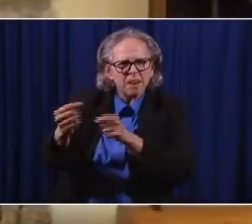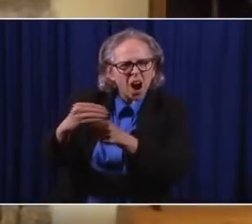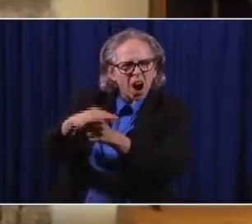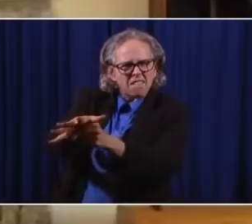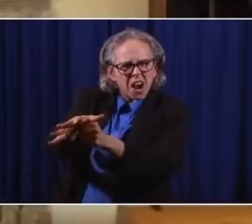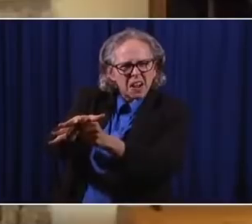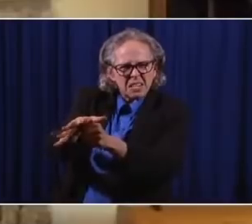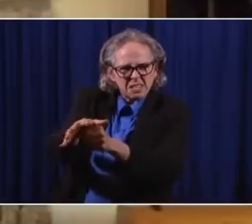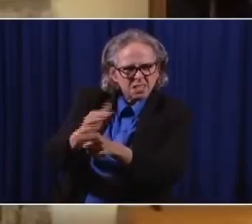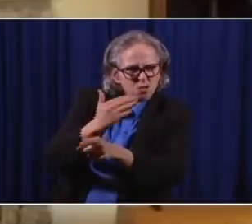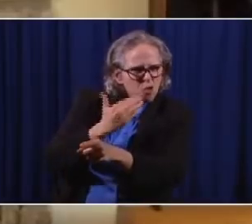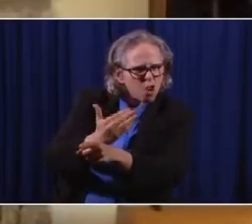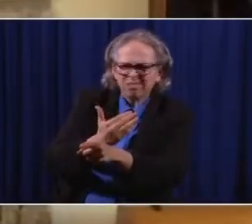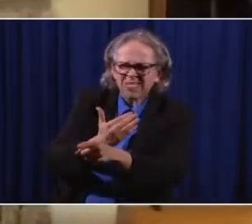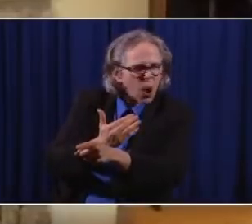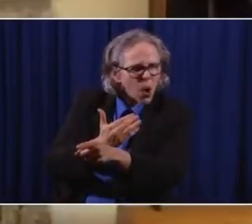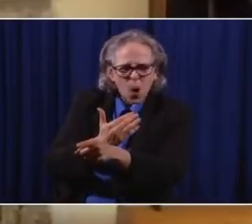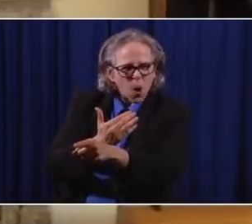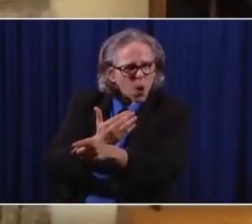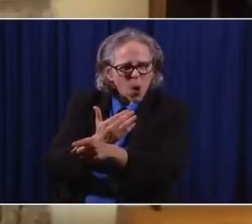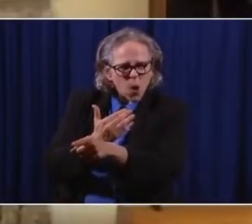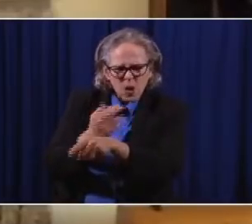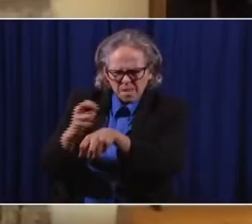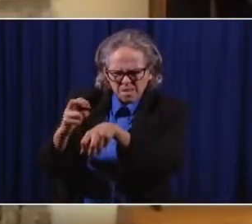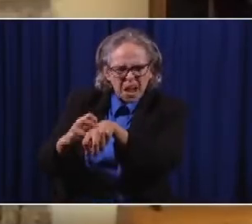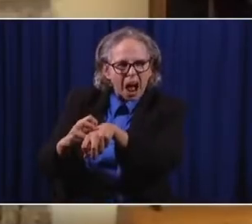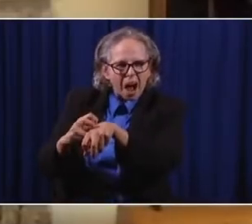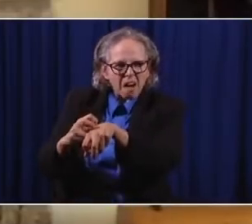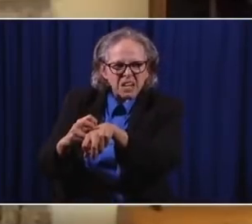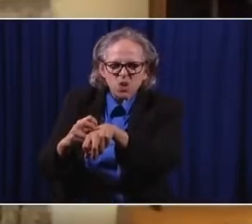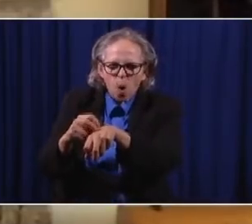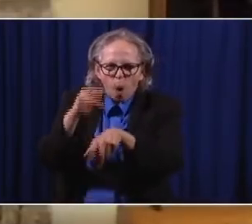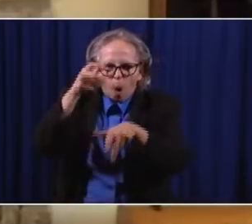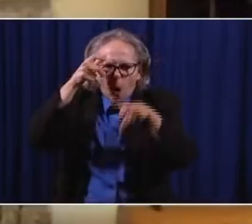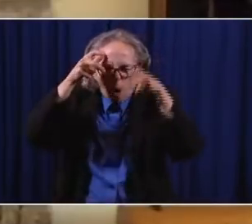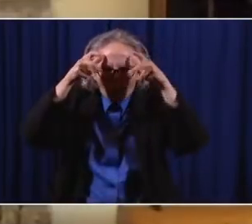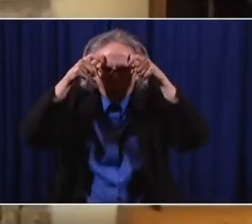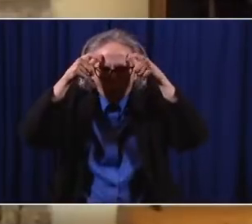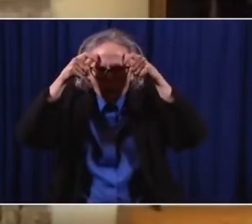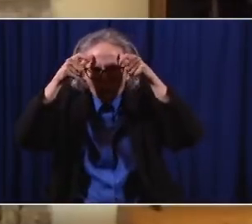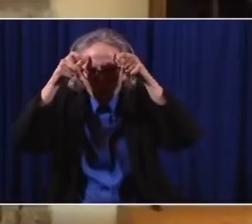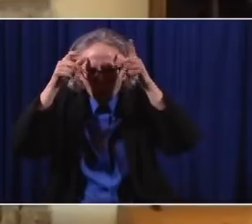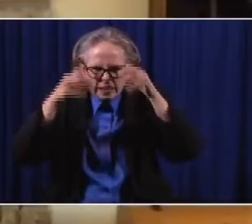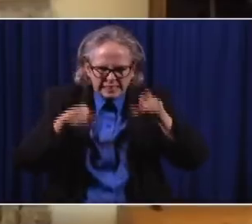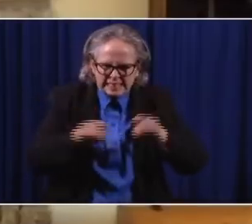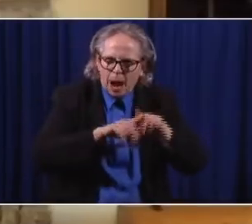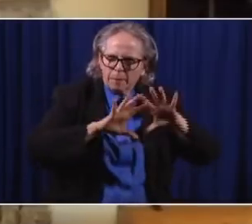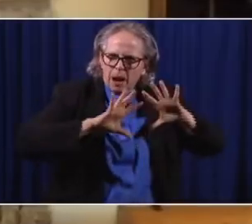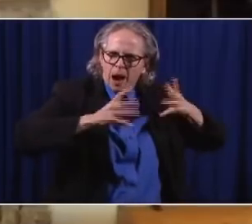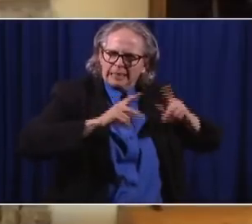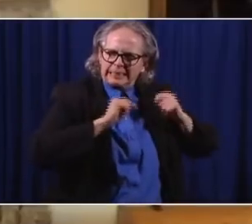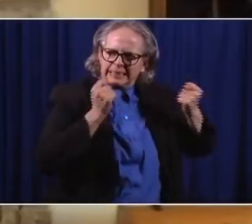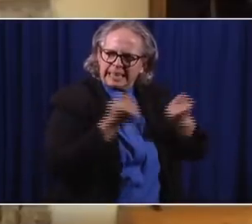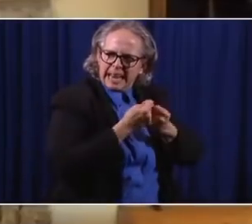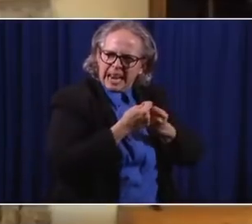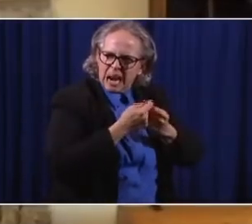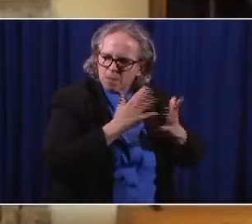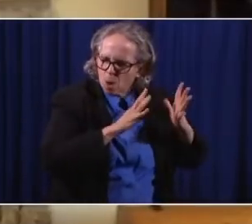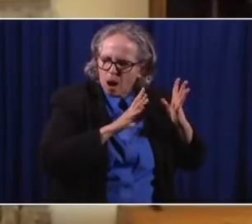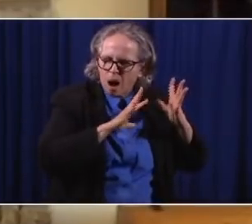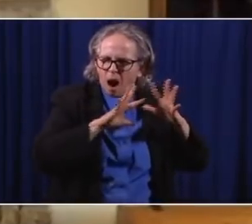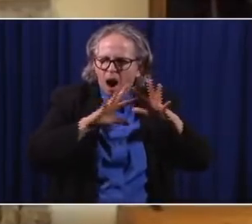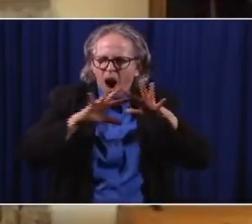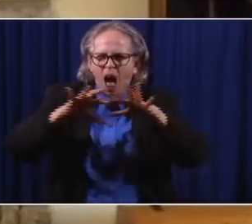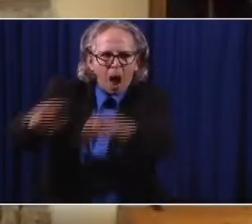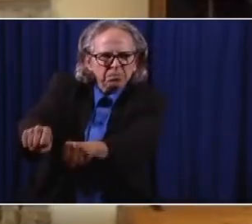enemies. We're on the same team. And so I think, Ohioans can pull together. I think we need to pull